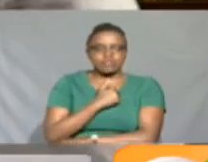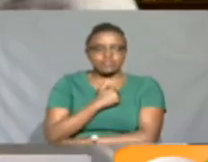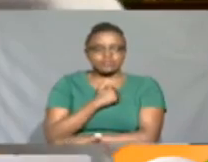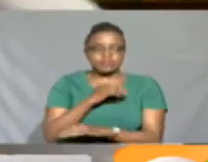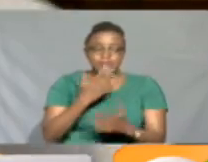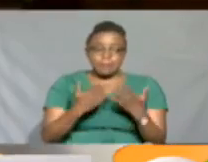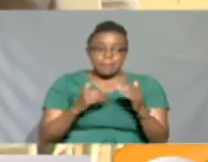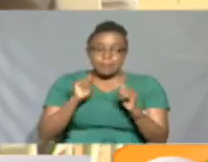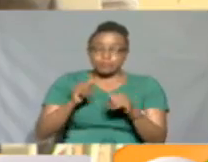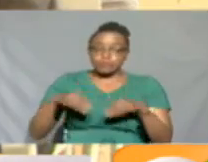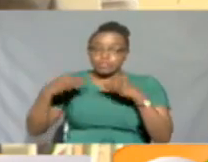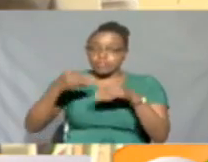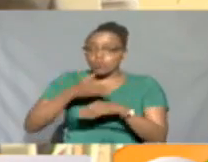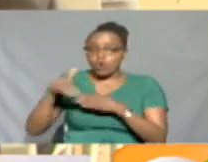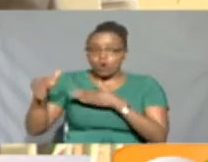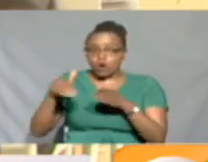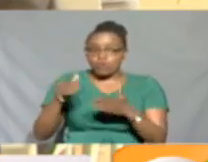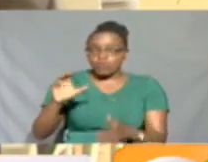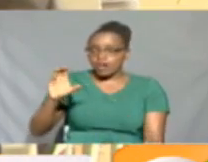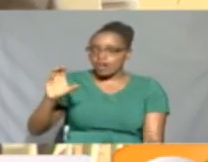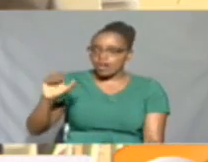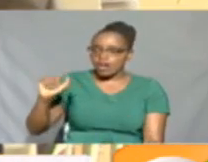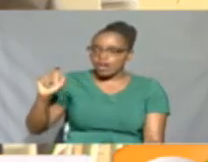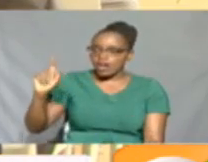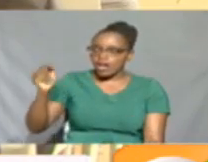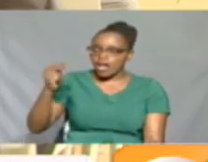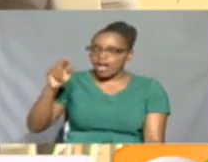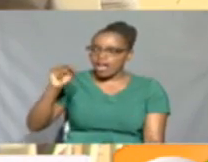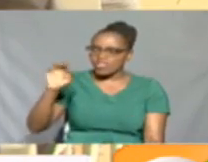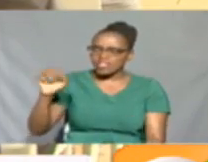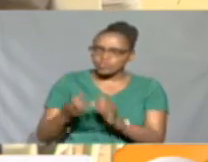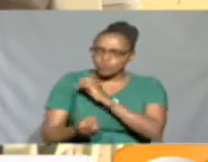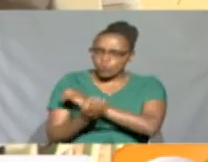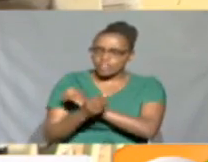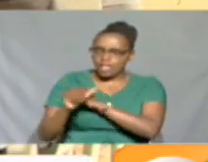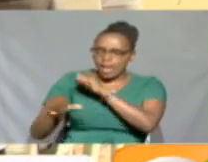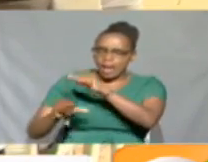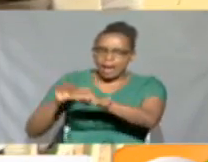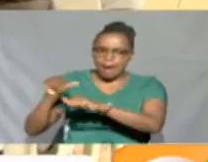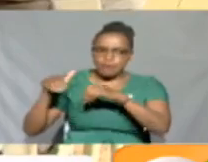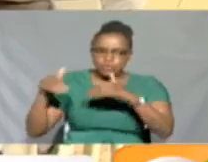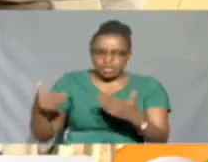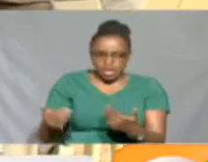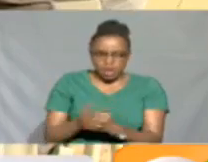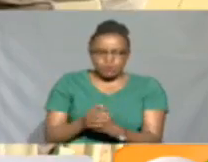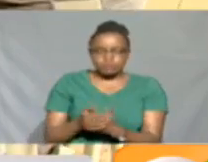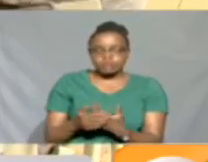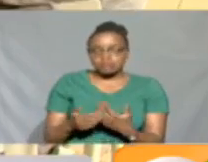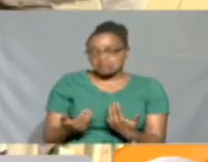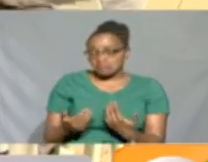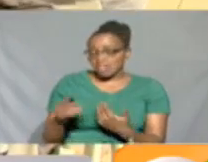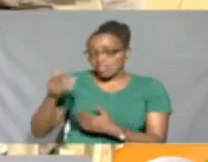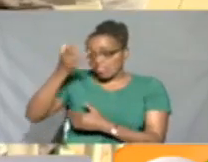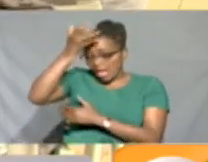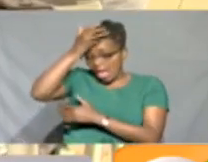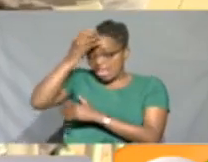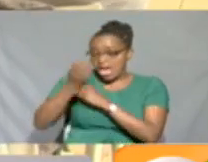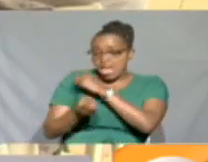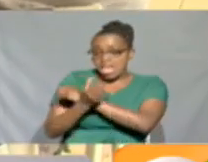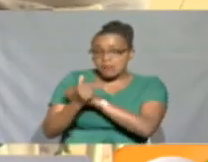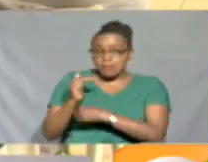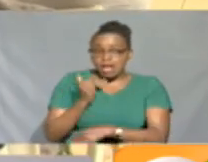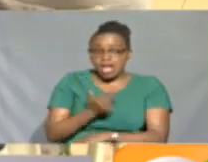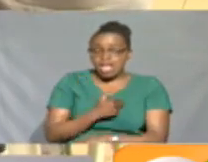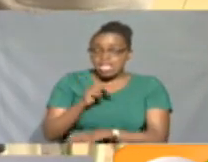Trevor, labda unaweza kumpatia nafasi Daktari Catherine Nyongesa aweze kutueleza tu kuhusiana na jinsi muuguzi hapa ameweza kutueleza, na pia kama